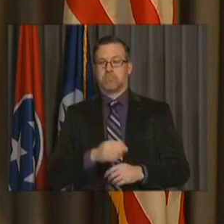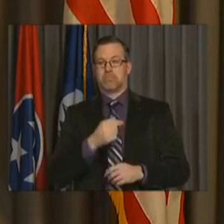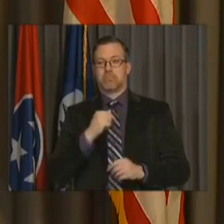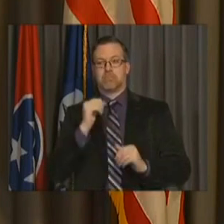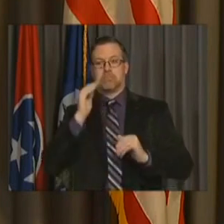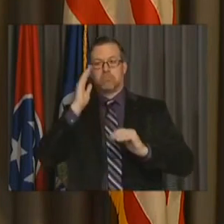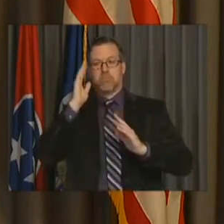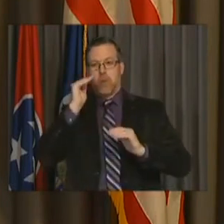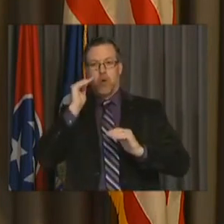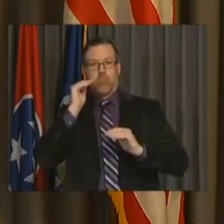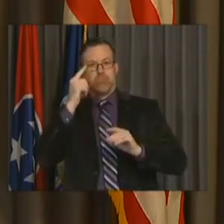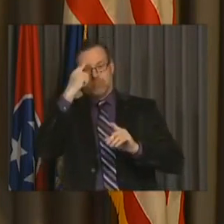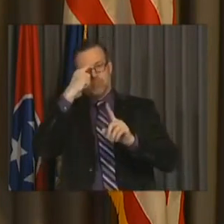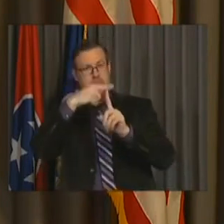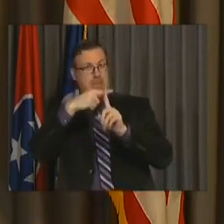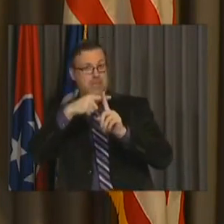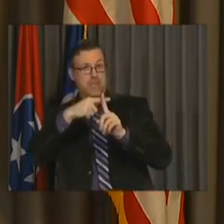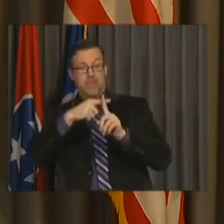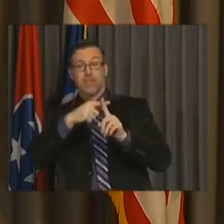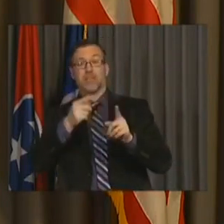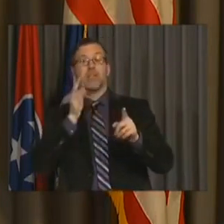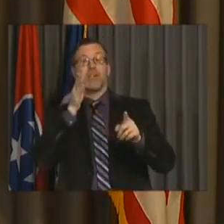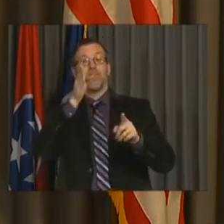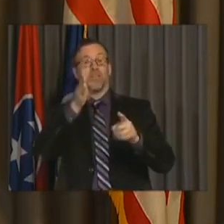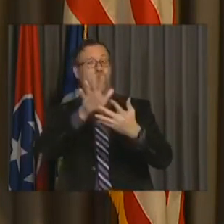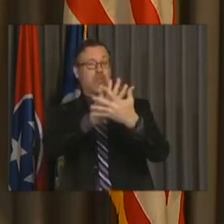We don't know what's in the future, but let's hope for the best.